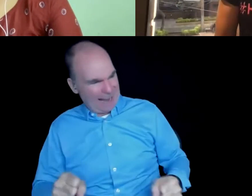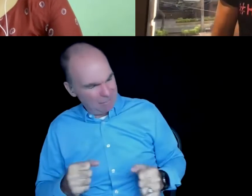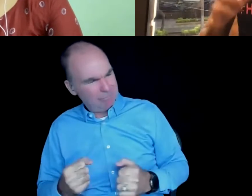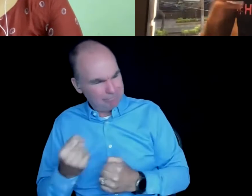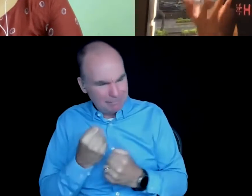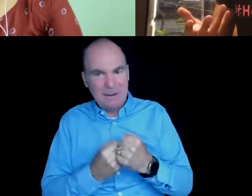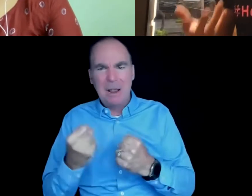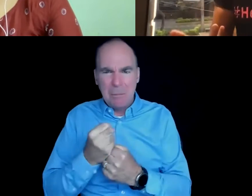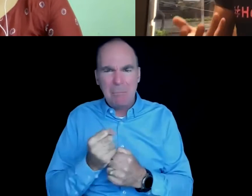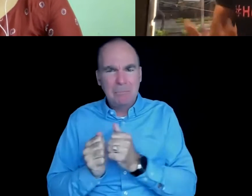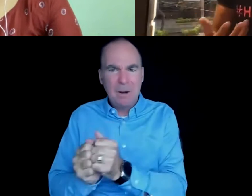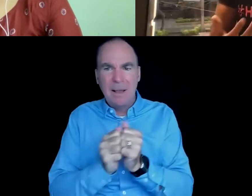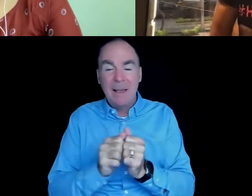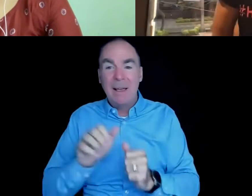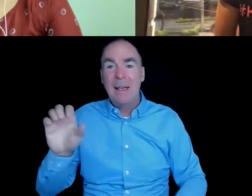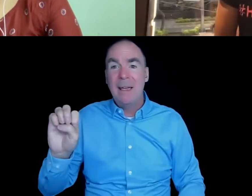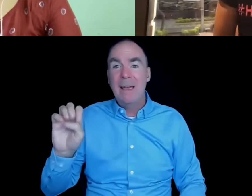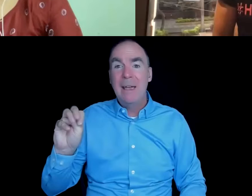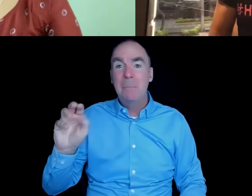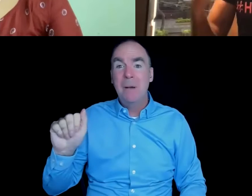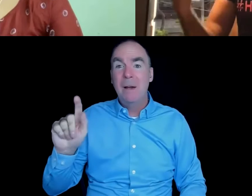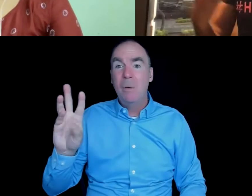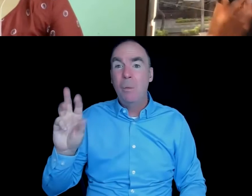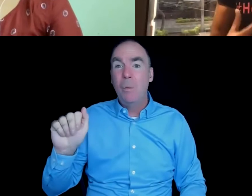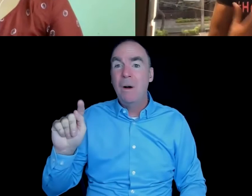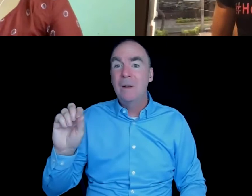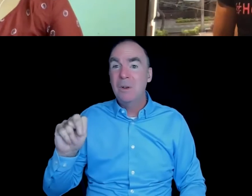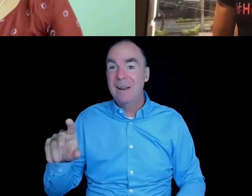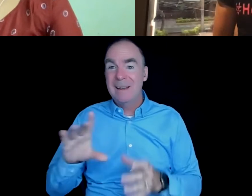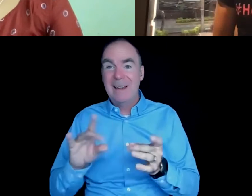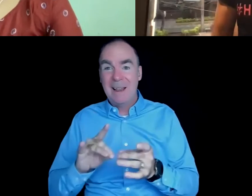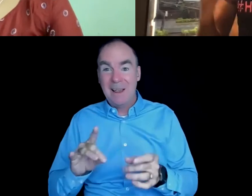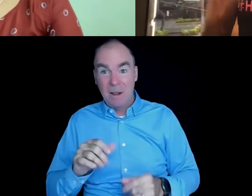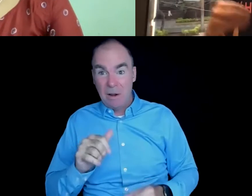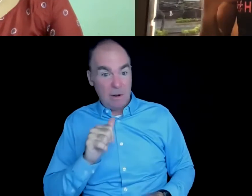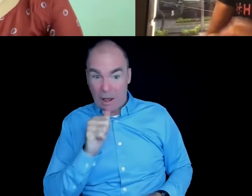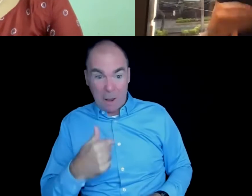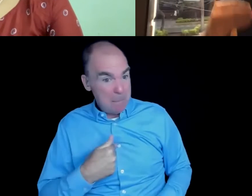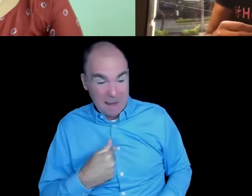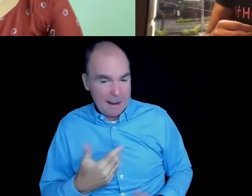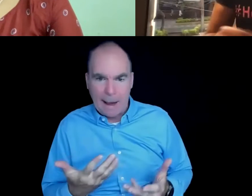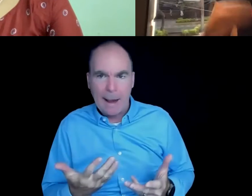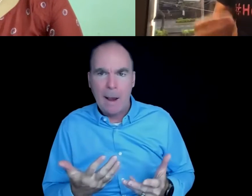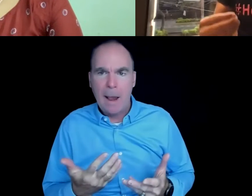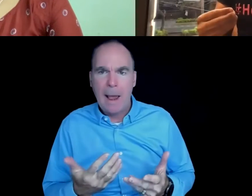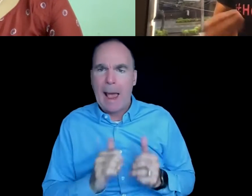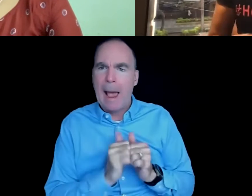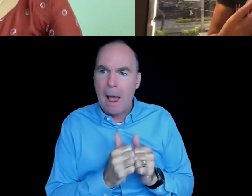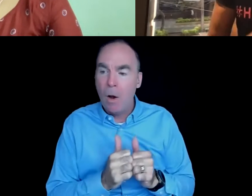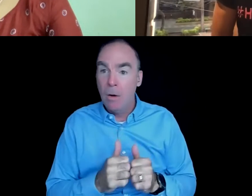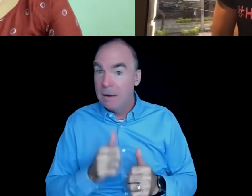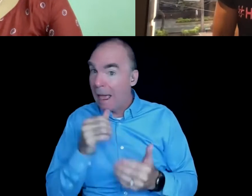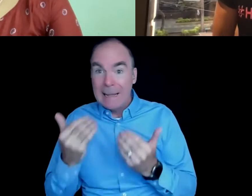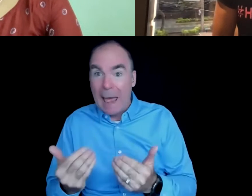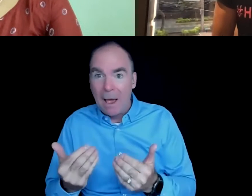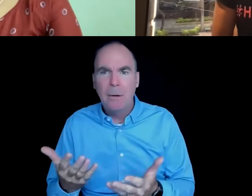Emma Watson. She said, if not me, who? If not now, when? And by hearing this quote, I said, no, it's me, and now the time to take an action